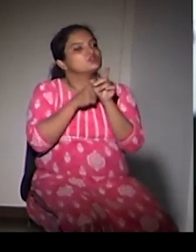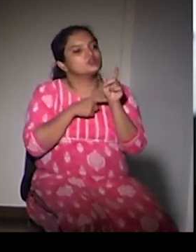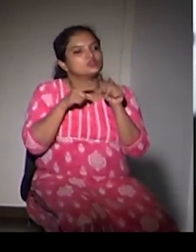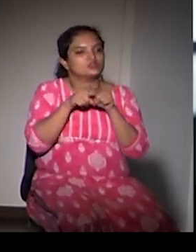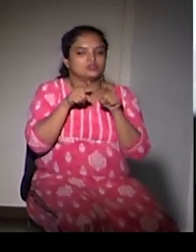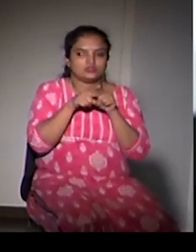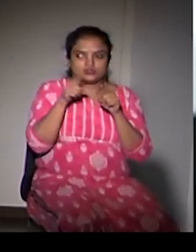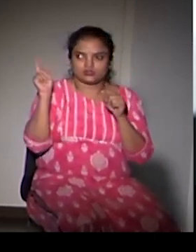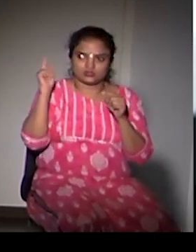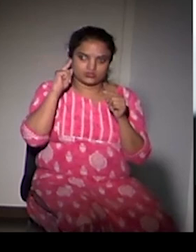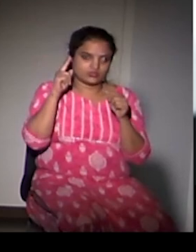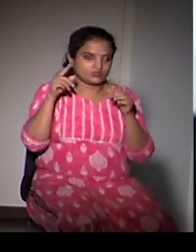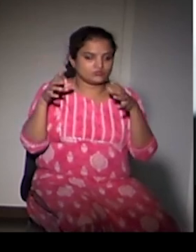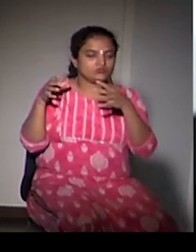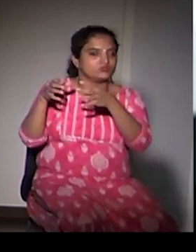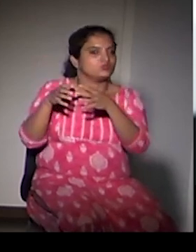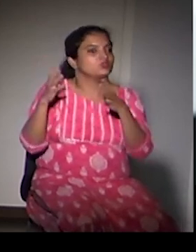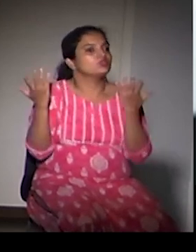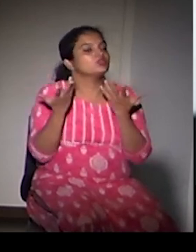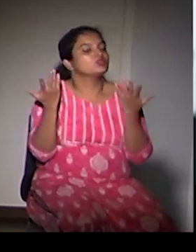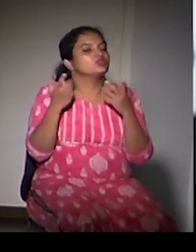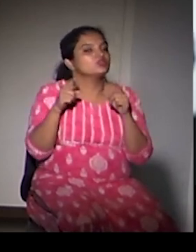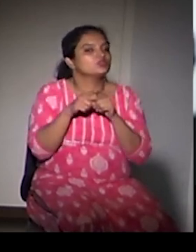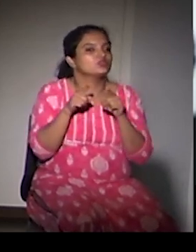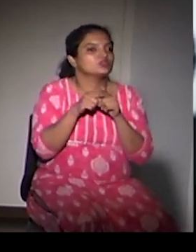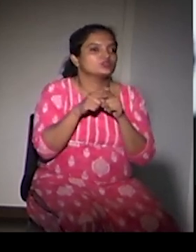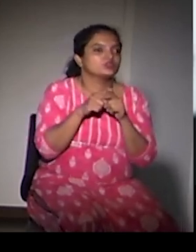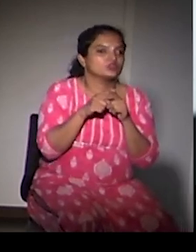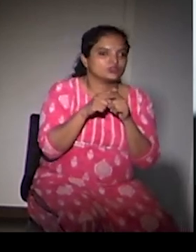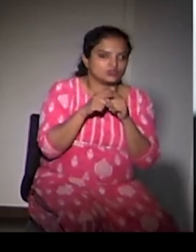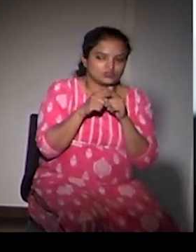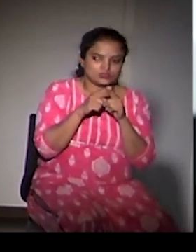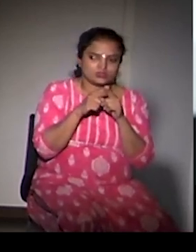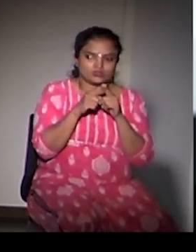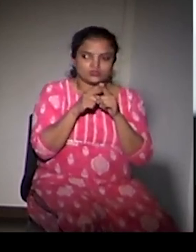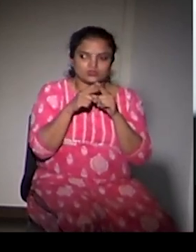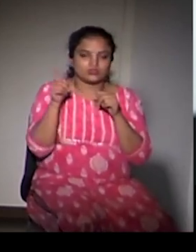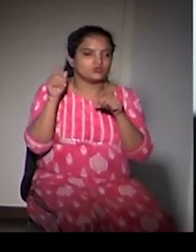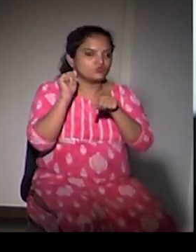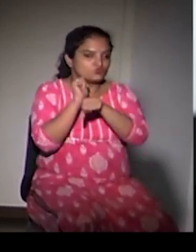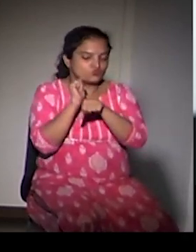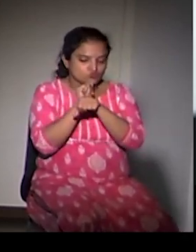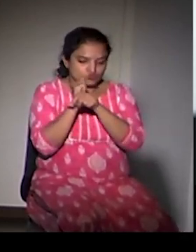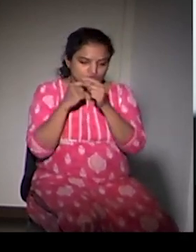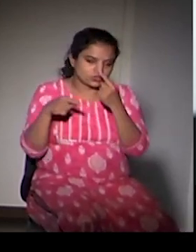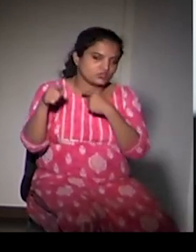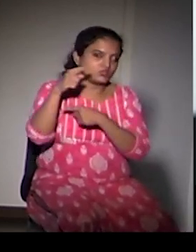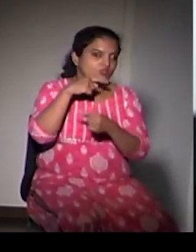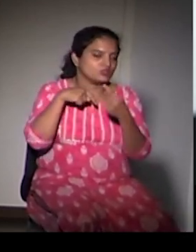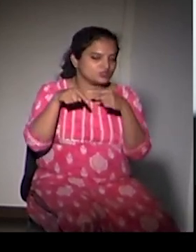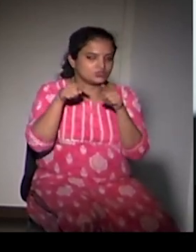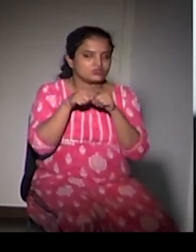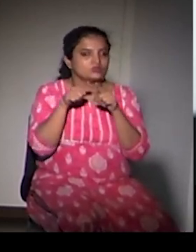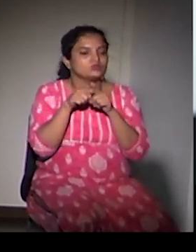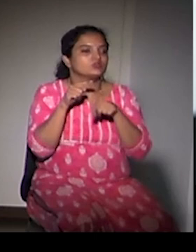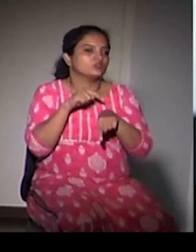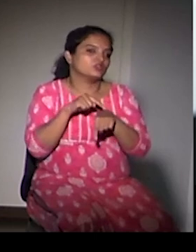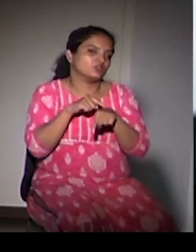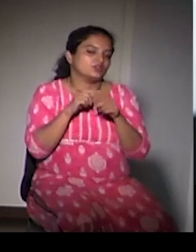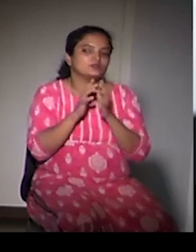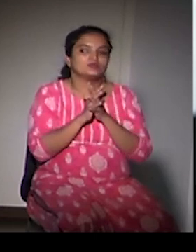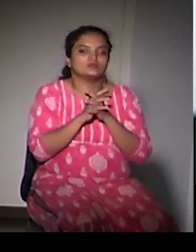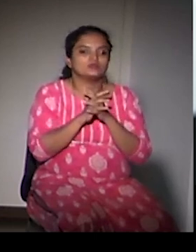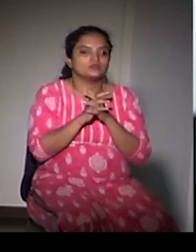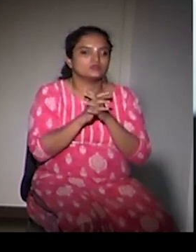this is a group of tiles which were stolen from a workshop, perhaps in Sindh at the time. And